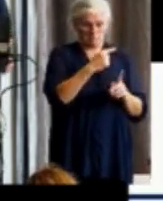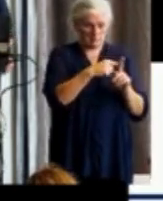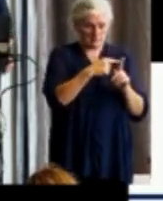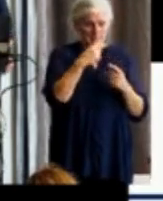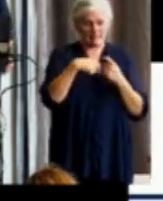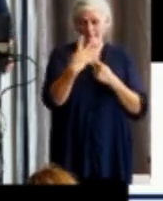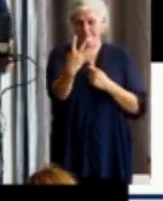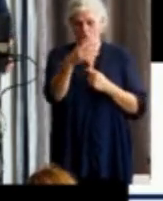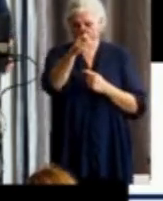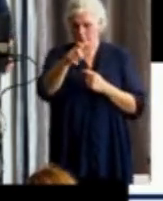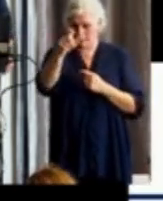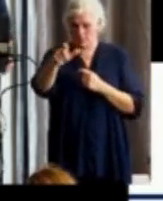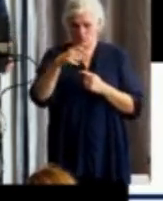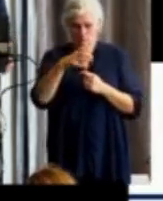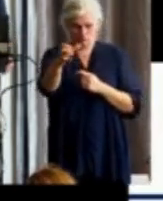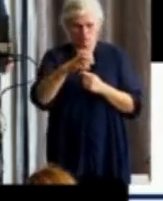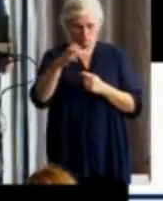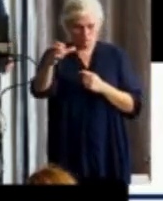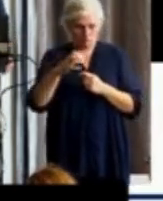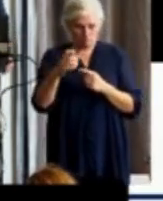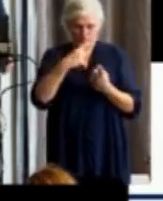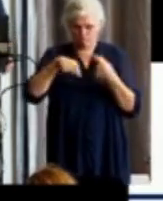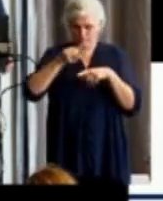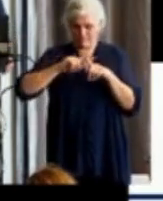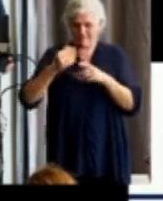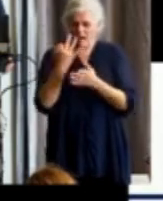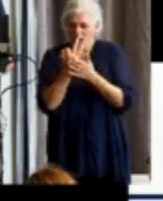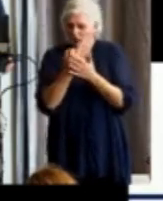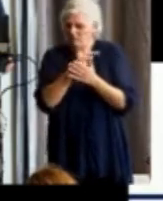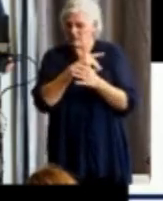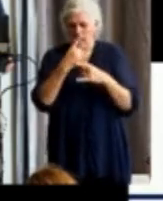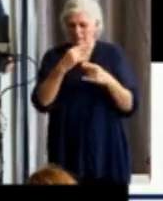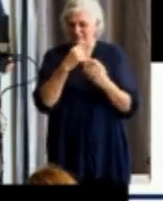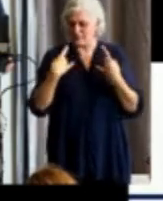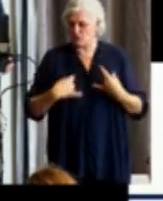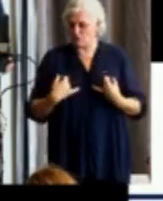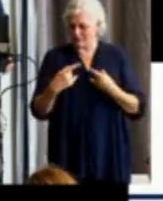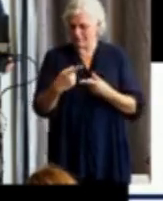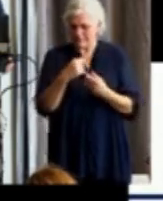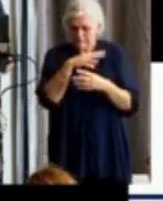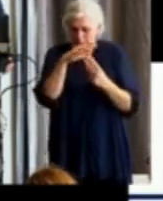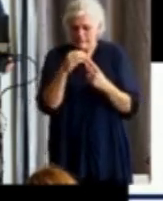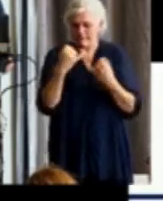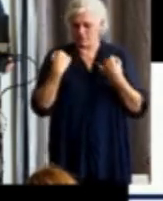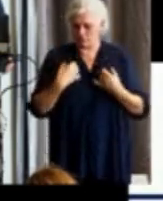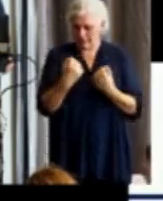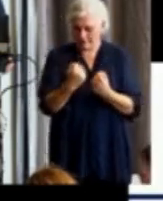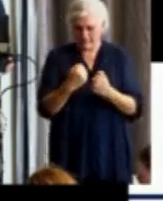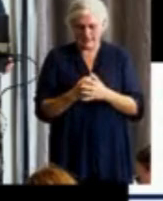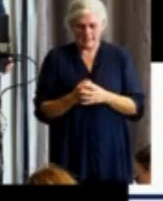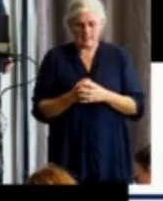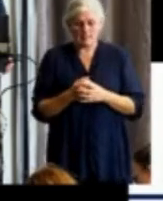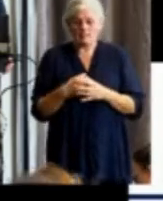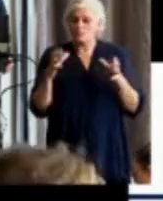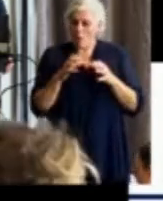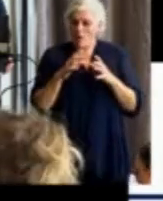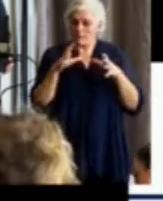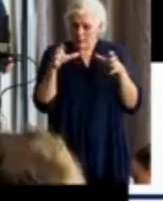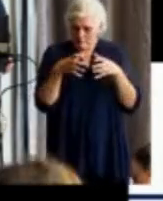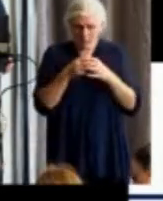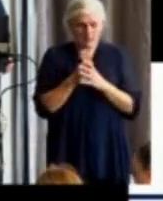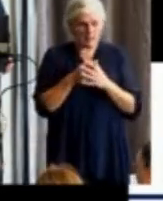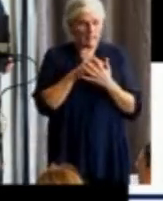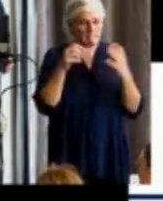4 individuals that we were recruited. This is a very rare disorder, so we're talking about quite small sample sizes. We also matched them